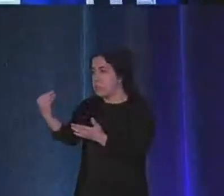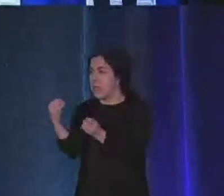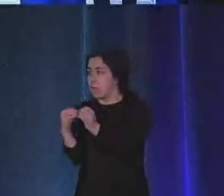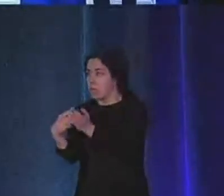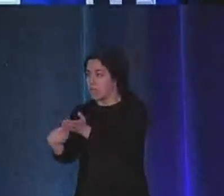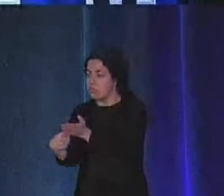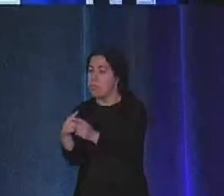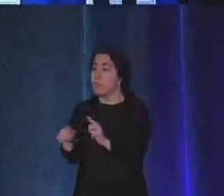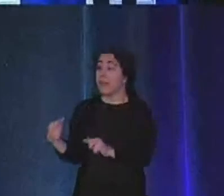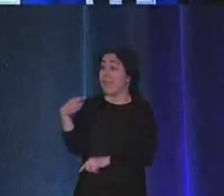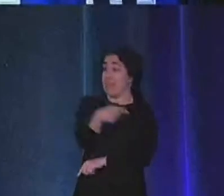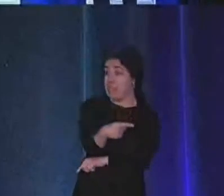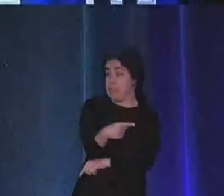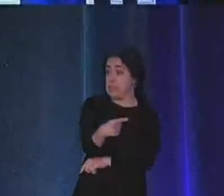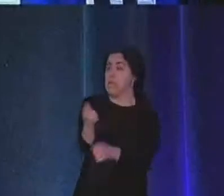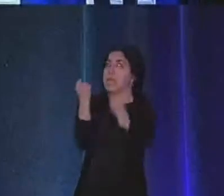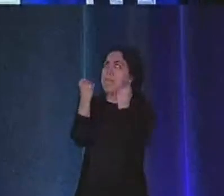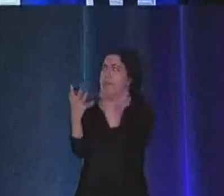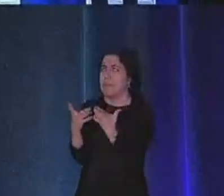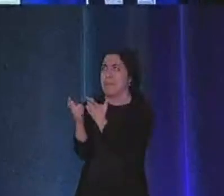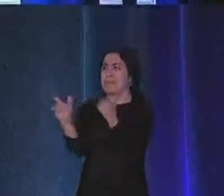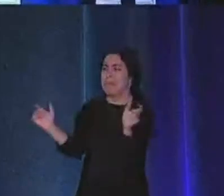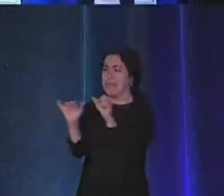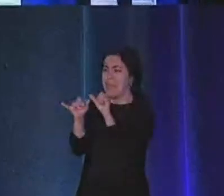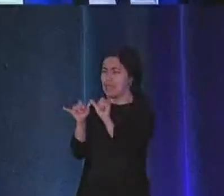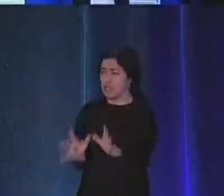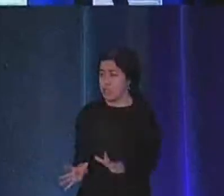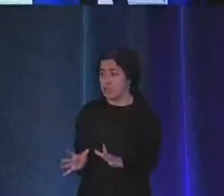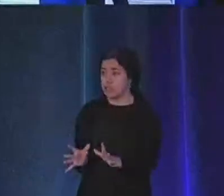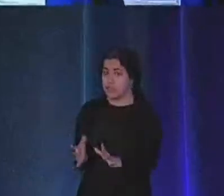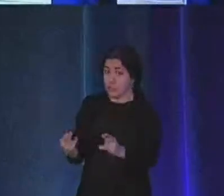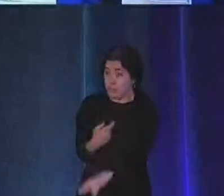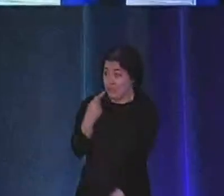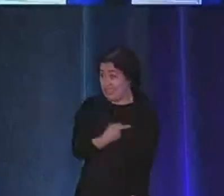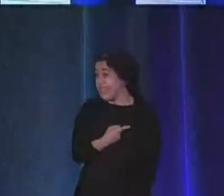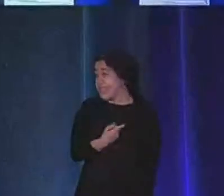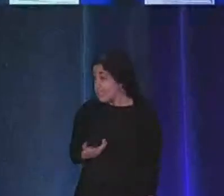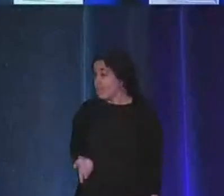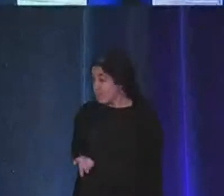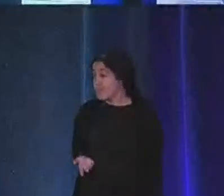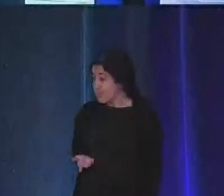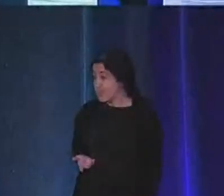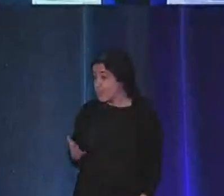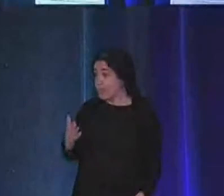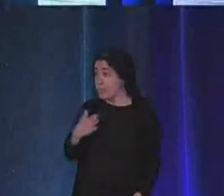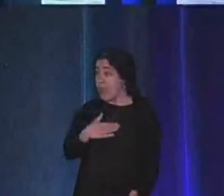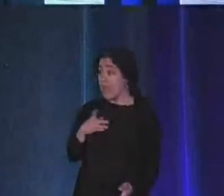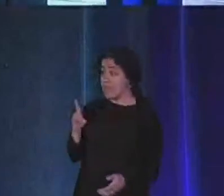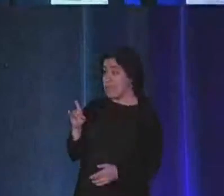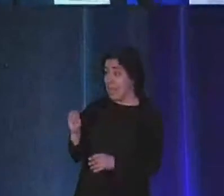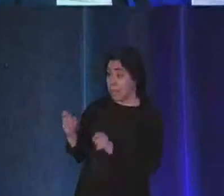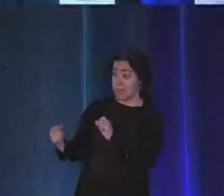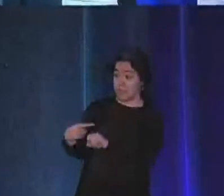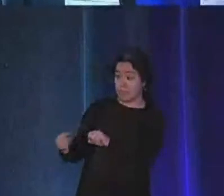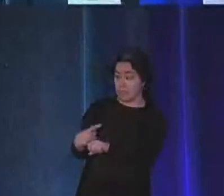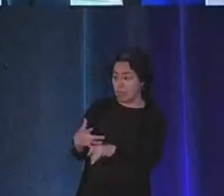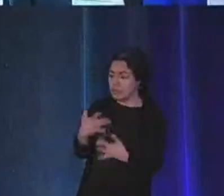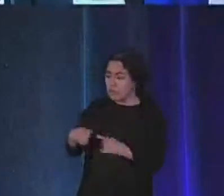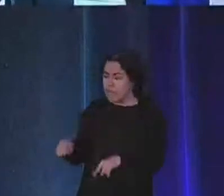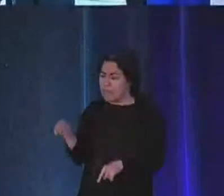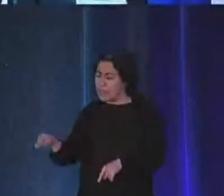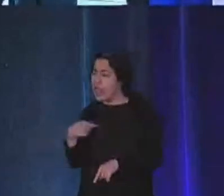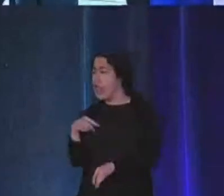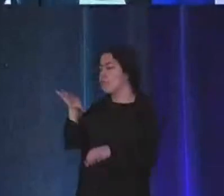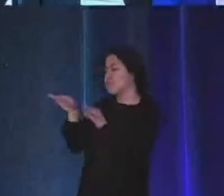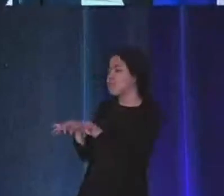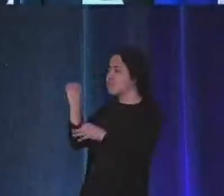this is what a lot of like big engineers use, my DMs. It's like, hey, what's going on here? I'm like, okay, boom, boom, boom,